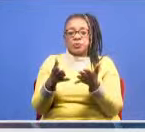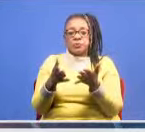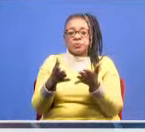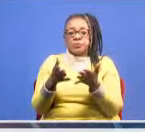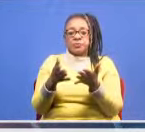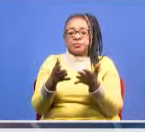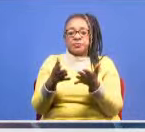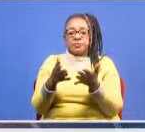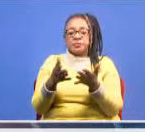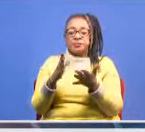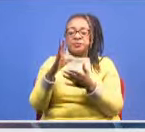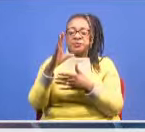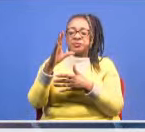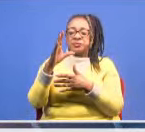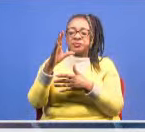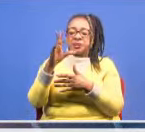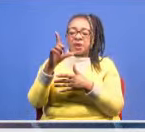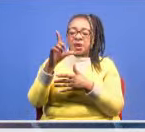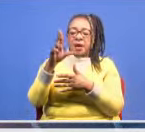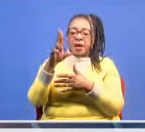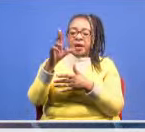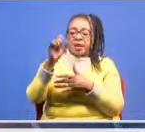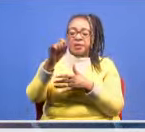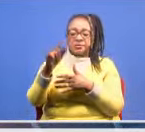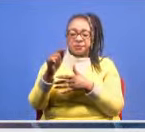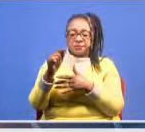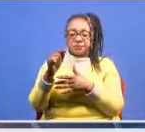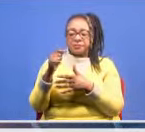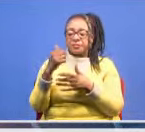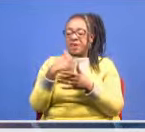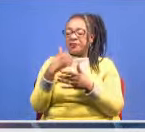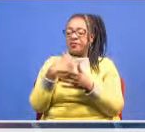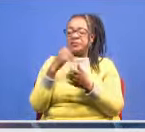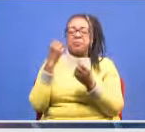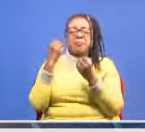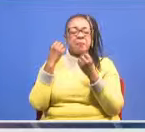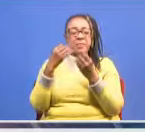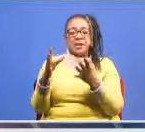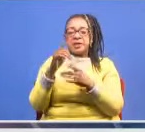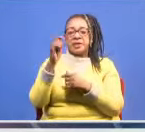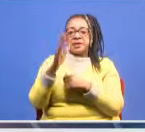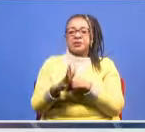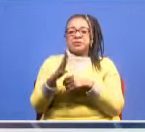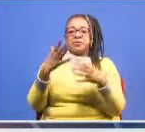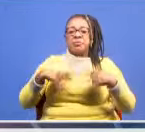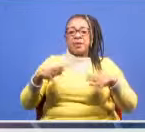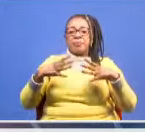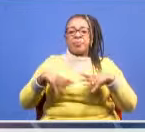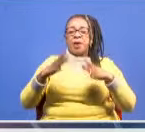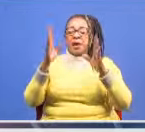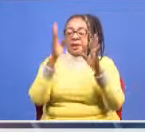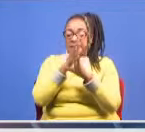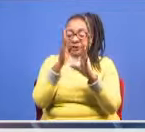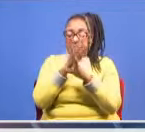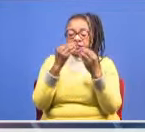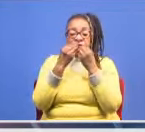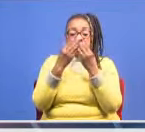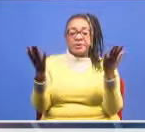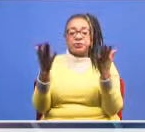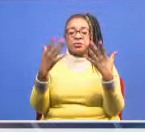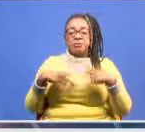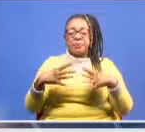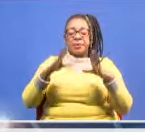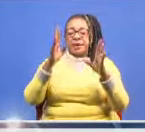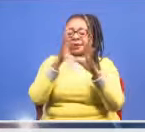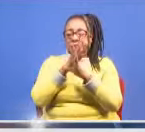really dived into Kenyans, so many Kenyans. People have not been able to come. People are hiding information. People try big gas,